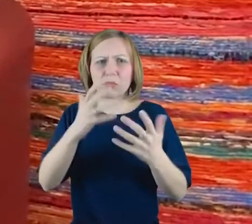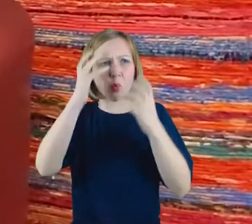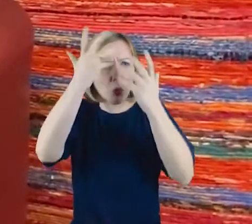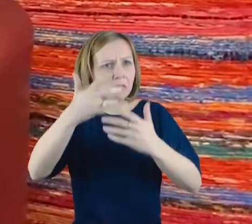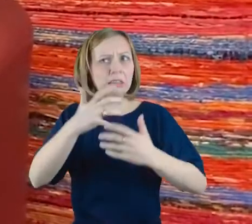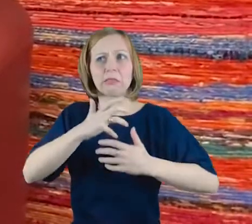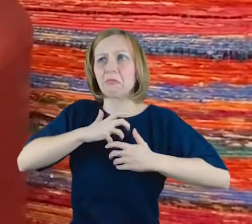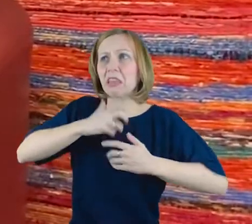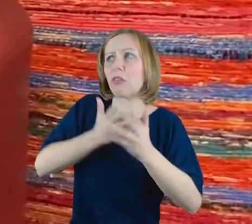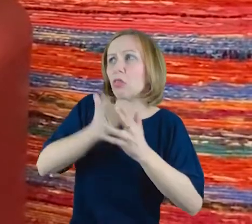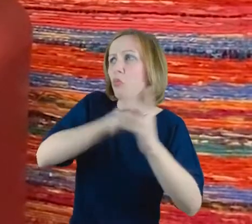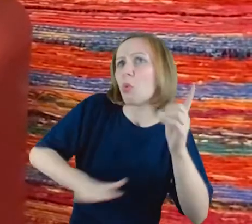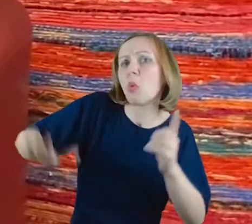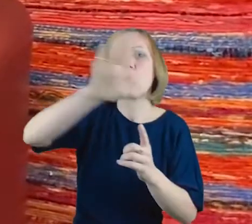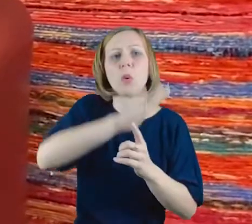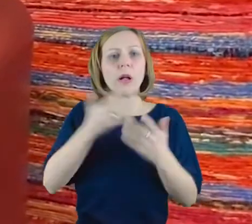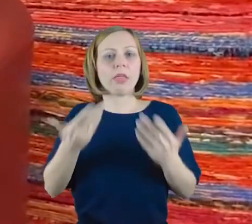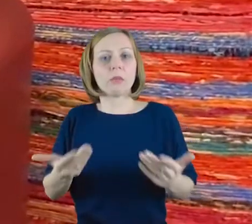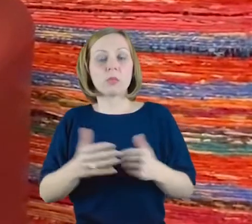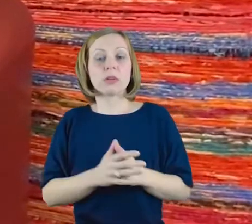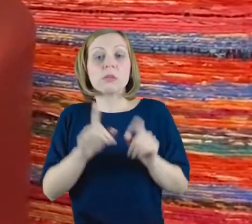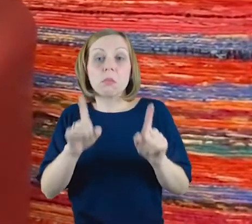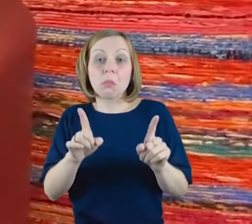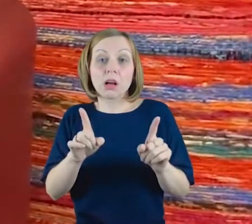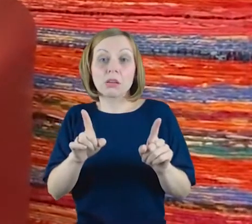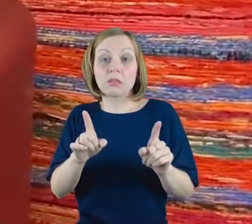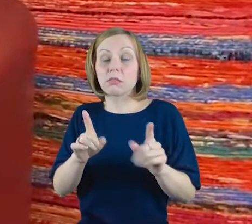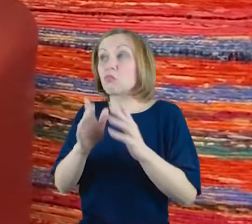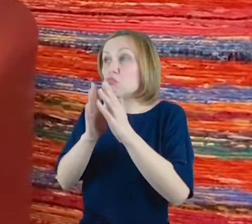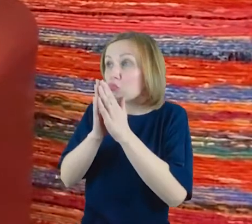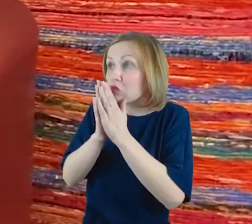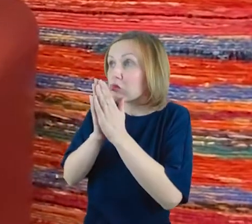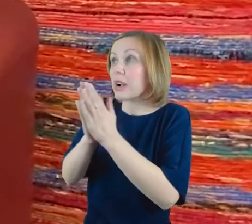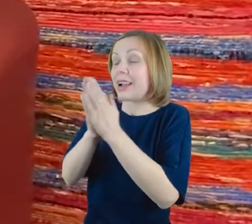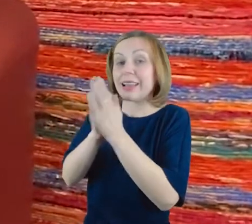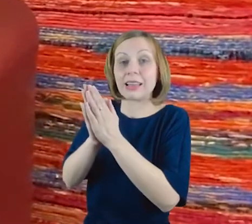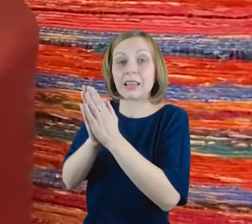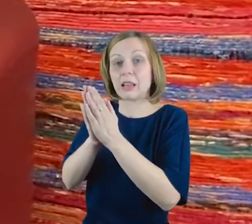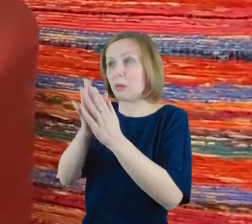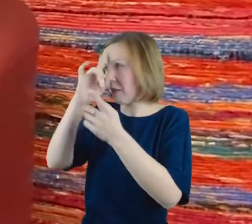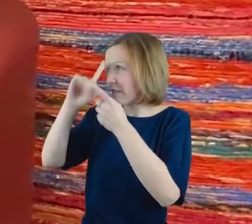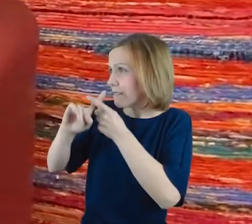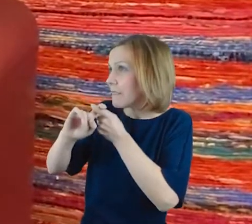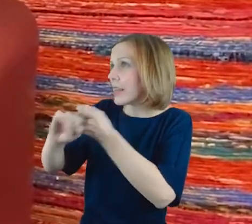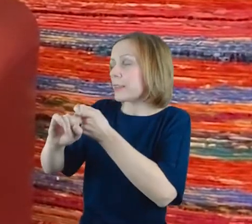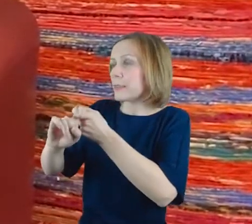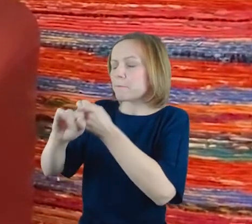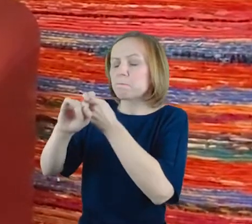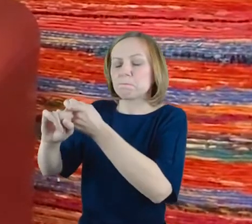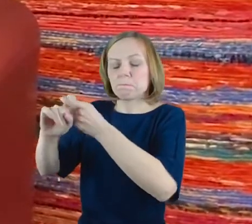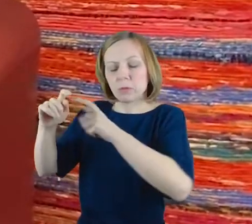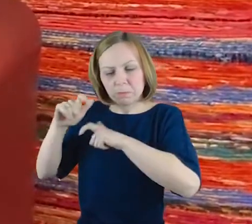A bit of a fear running through the country at the moment. But like I said, prayed, kept my faith. And there is going to be times